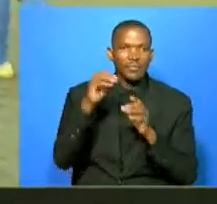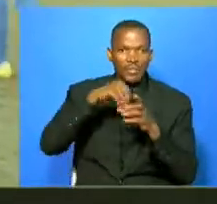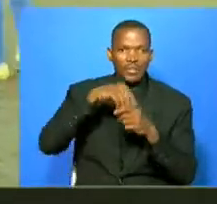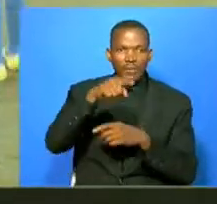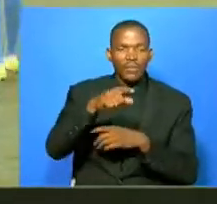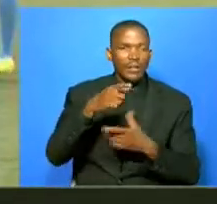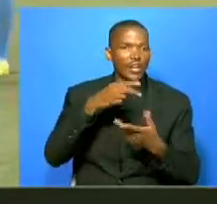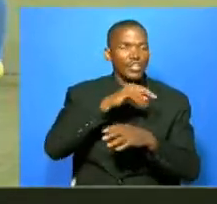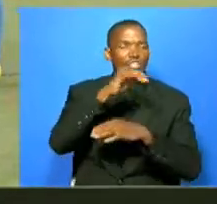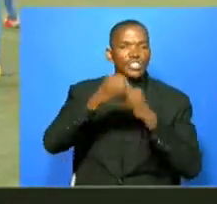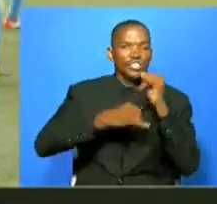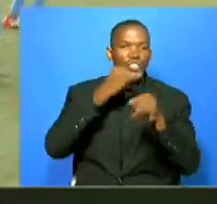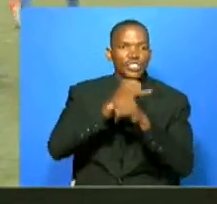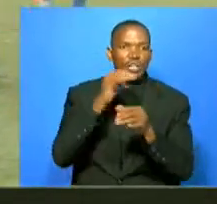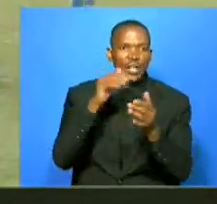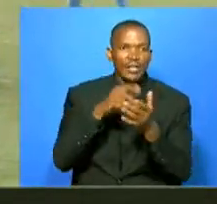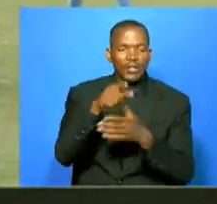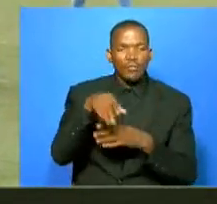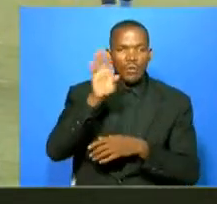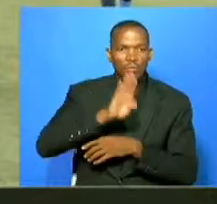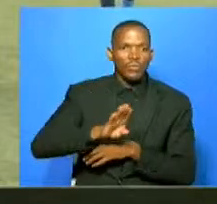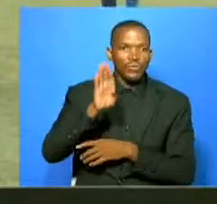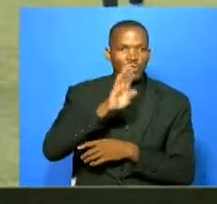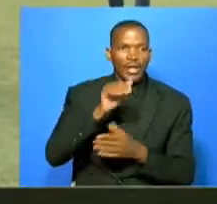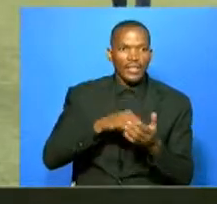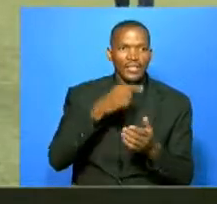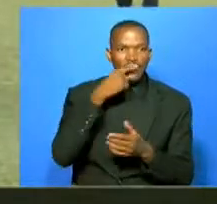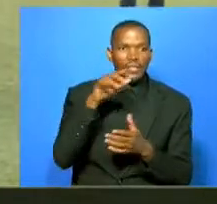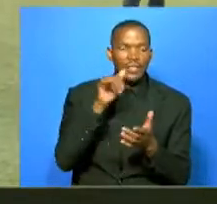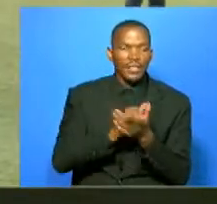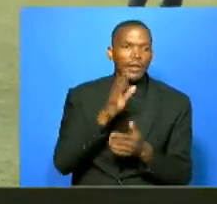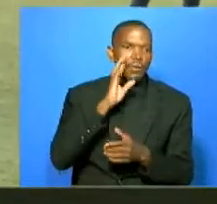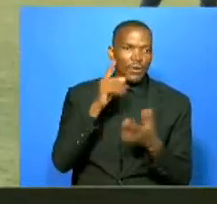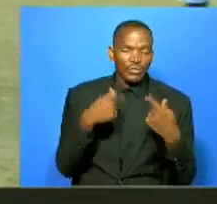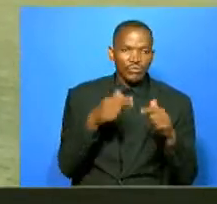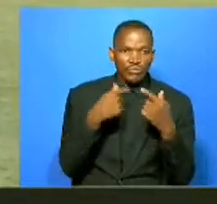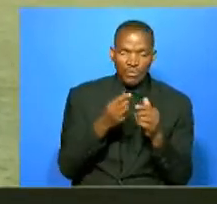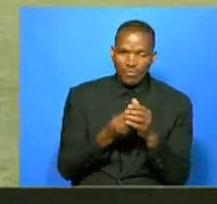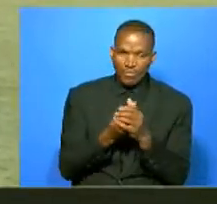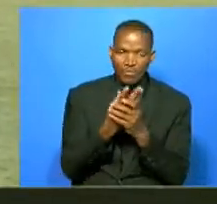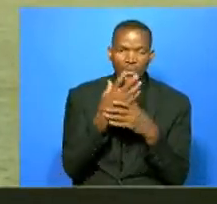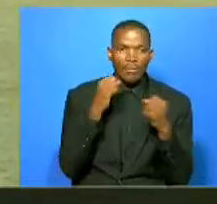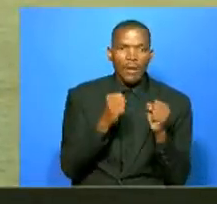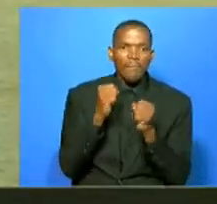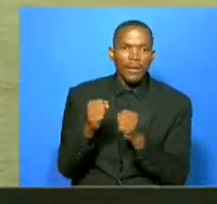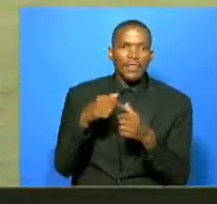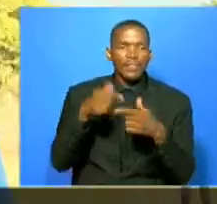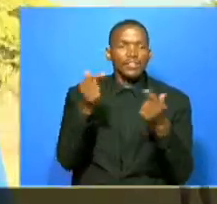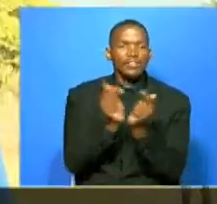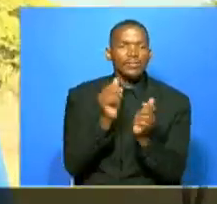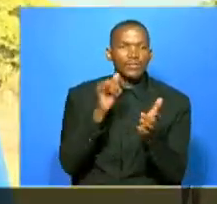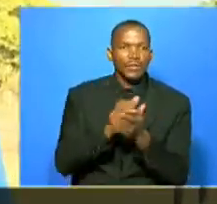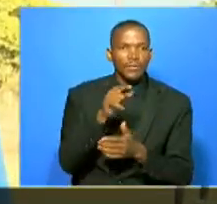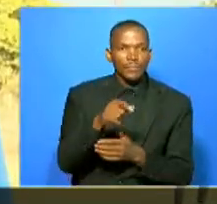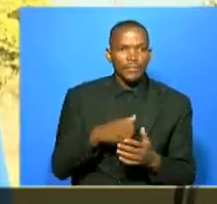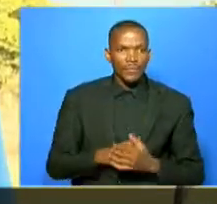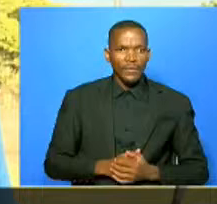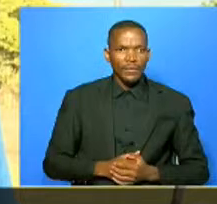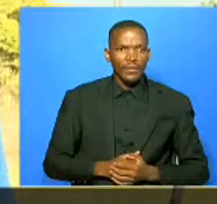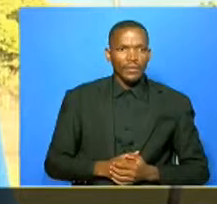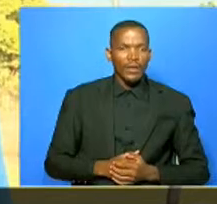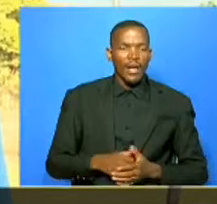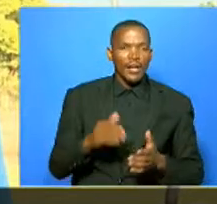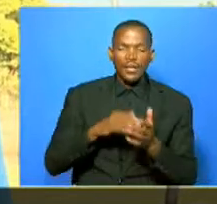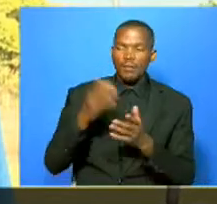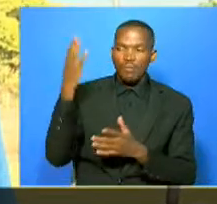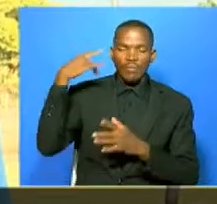kgweleng ya mafatshefatshe ga mmogo le ba mono gae. Se e le tsela nngwe ya go nonotsha tshameko ya setlhopha seo sa The Mess. Done well in the previous